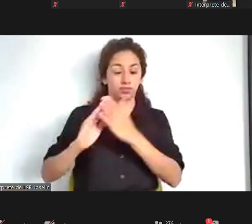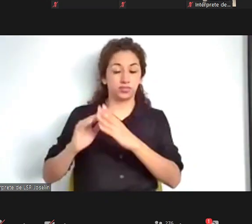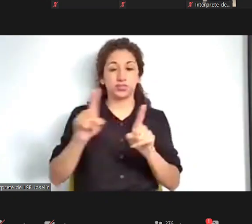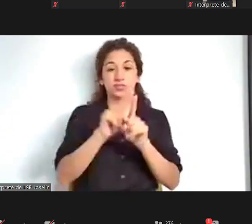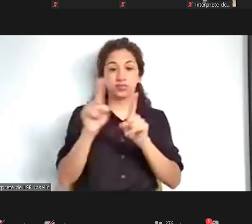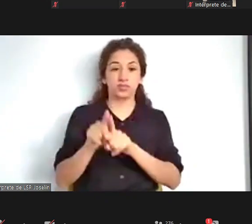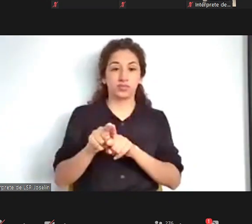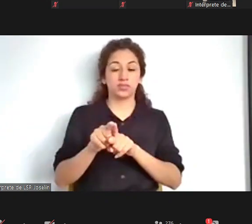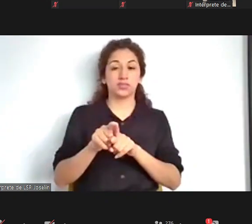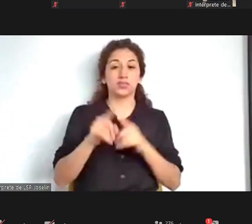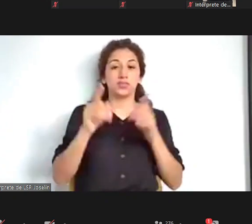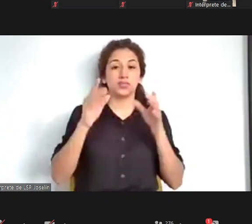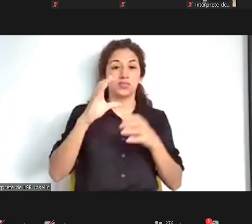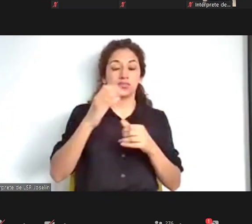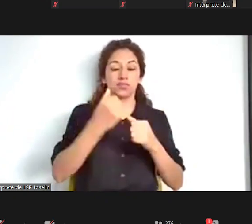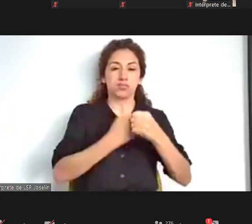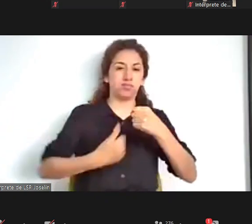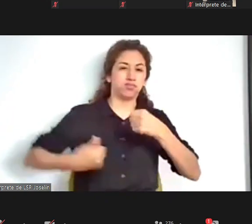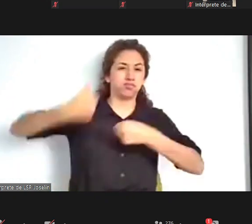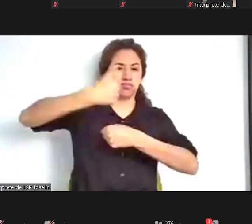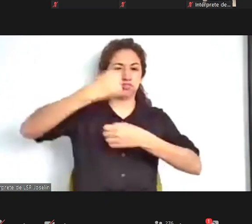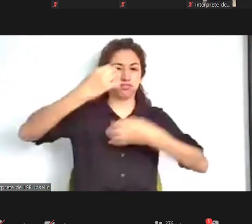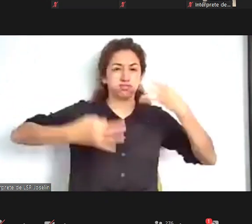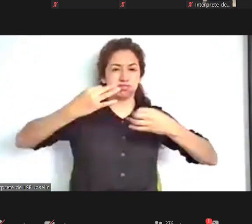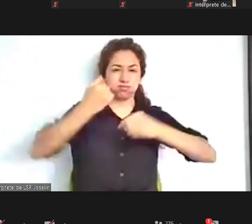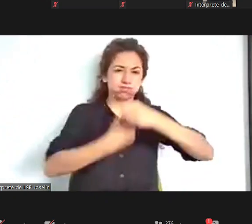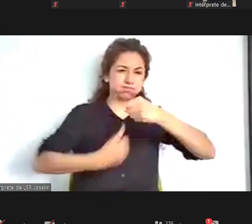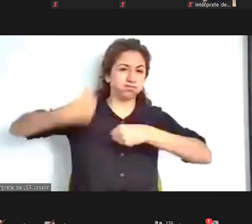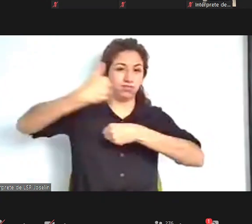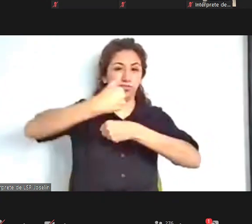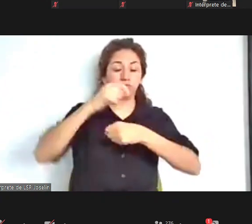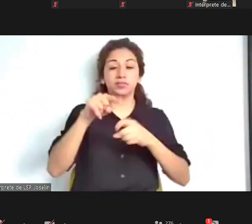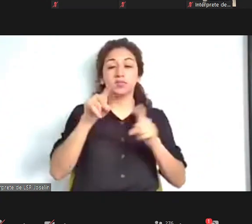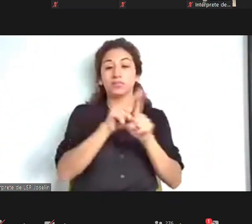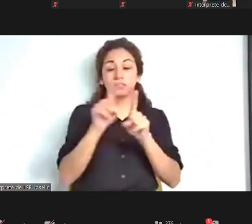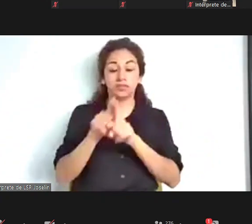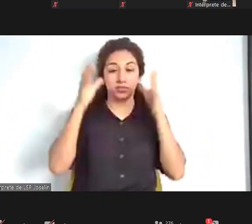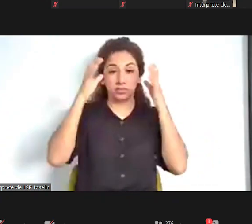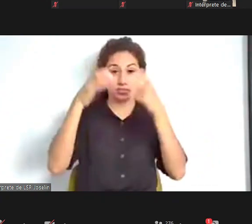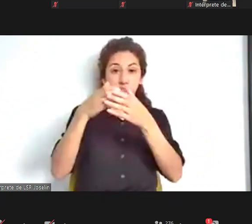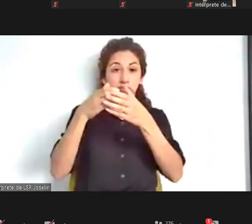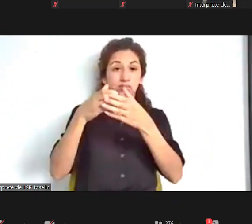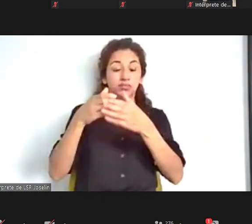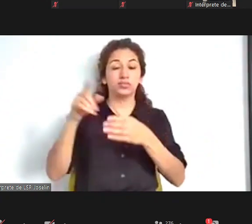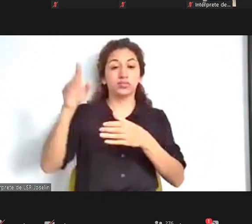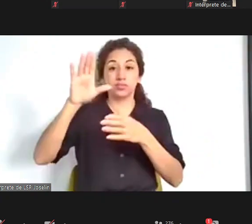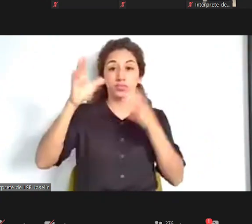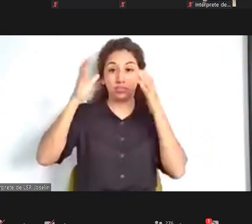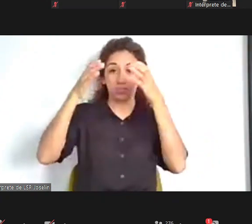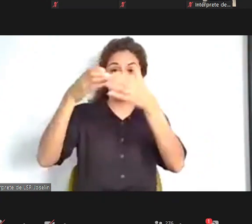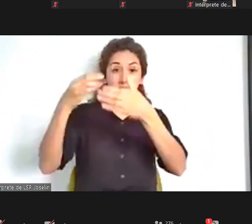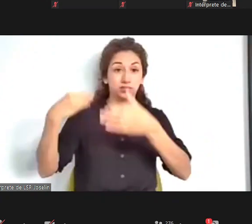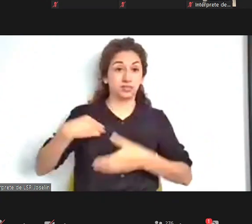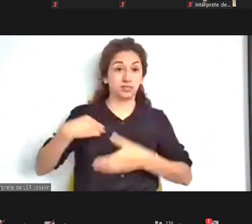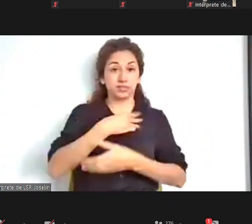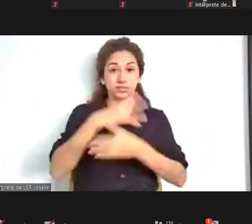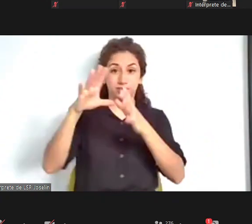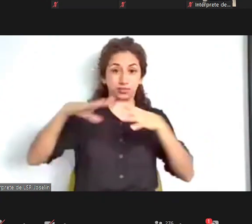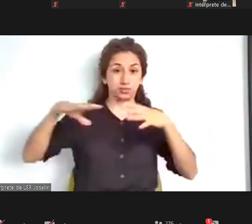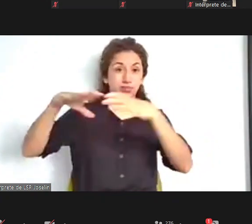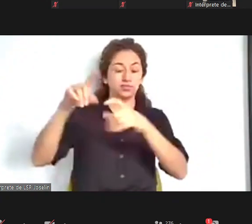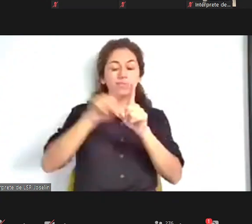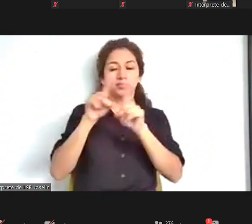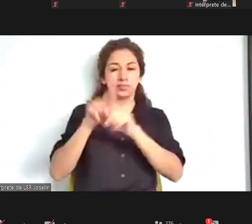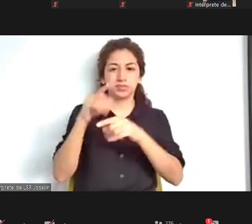public ministry and the judiciary and the controller's office and equally the congress should also develop percentage